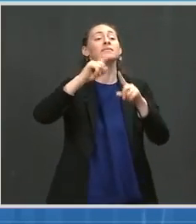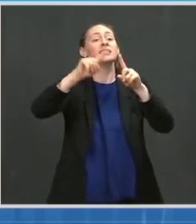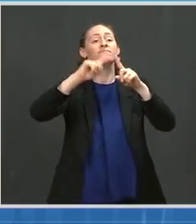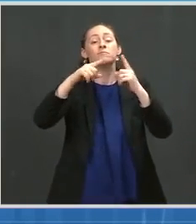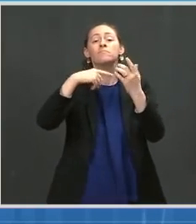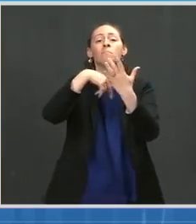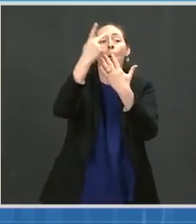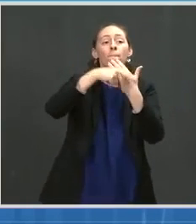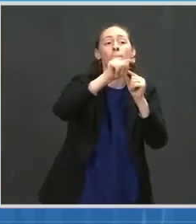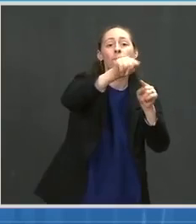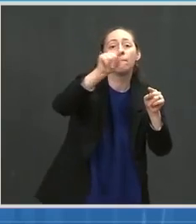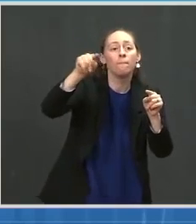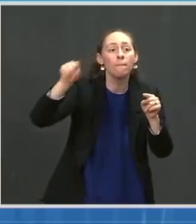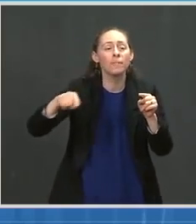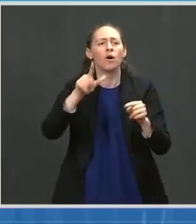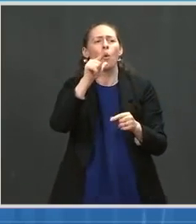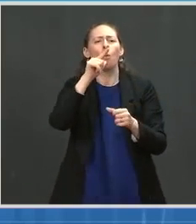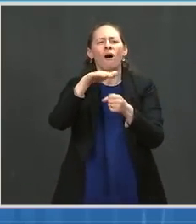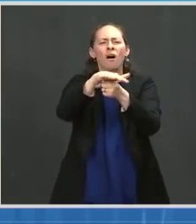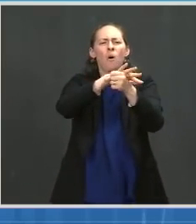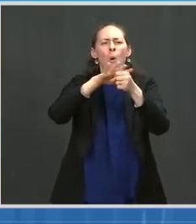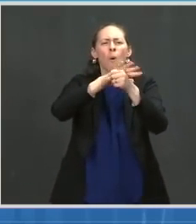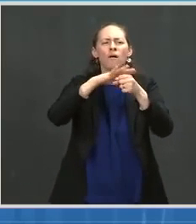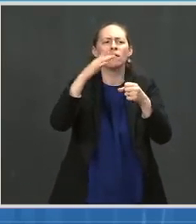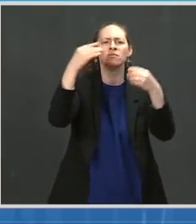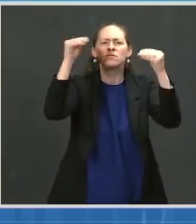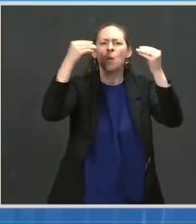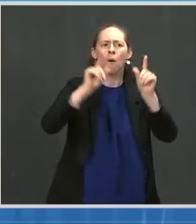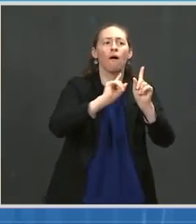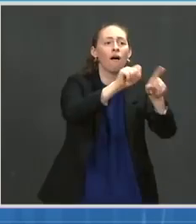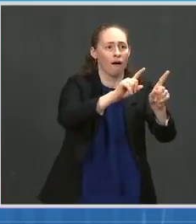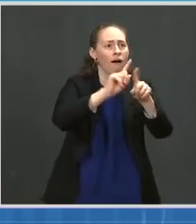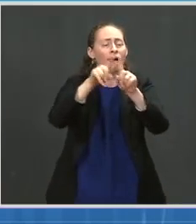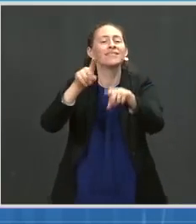local pharmacy the same way they get their flu shot.